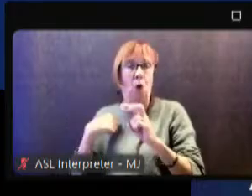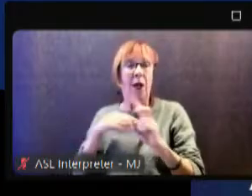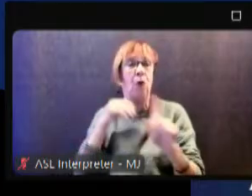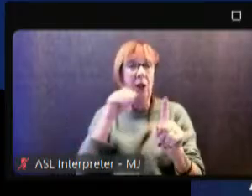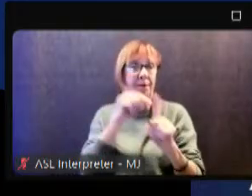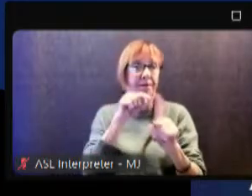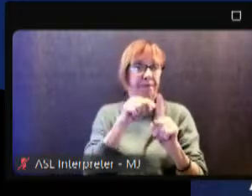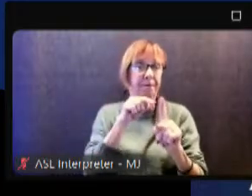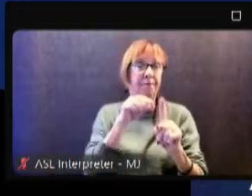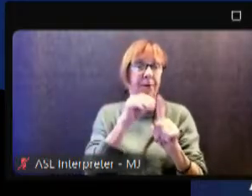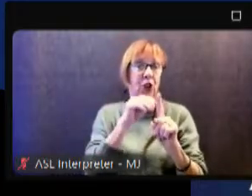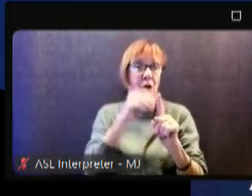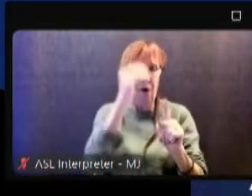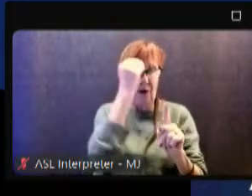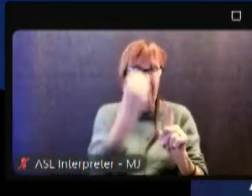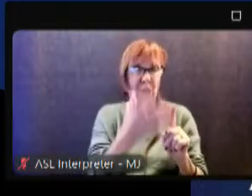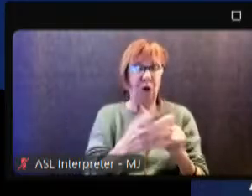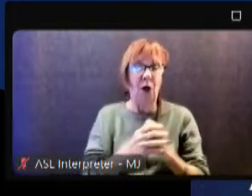that's all I have.